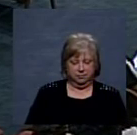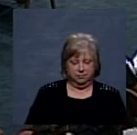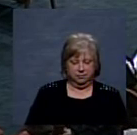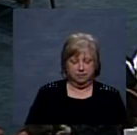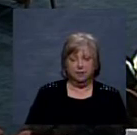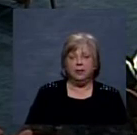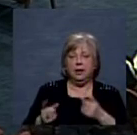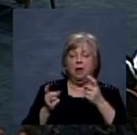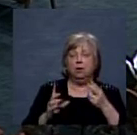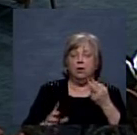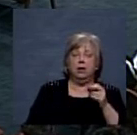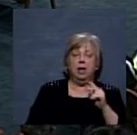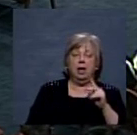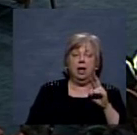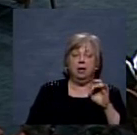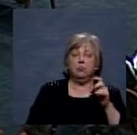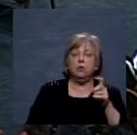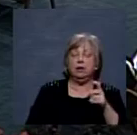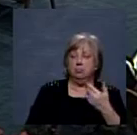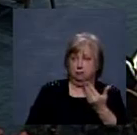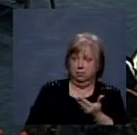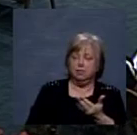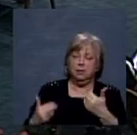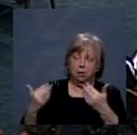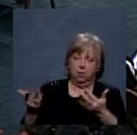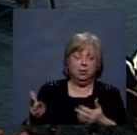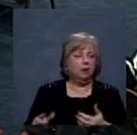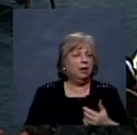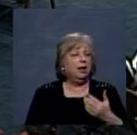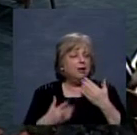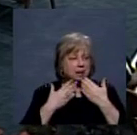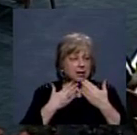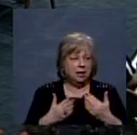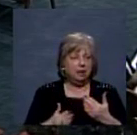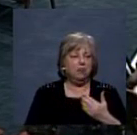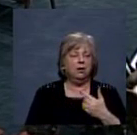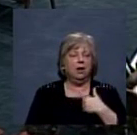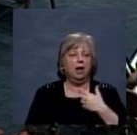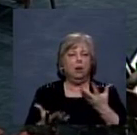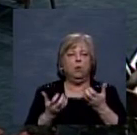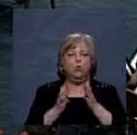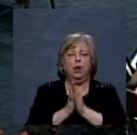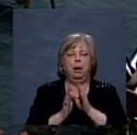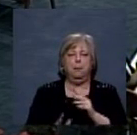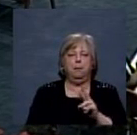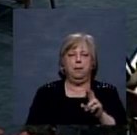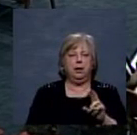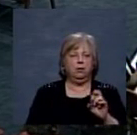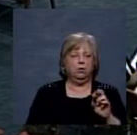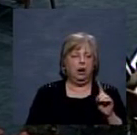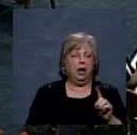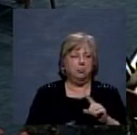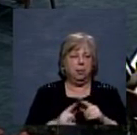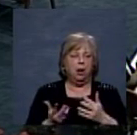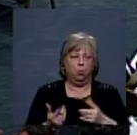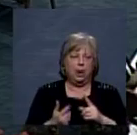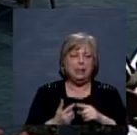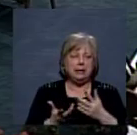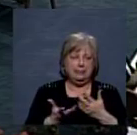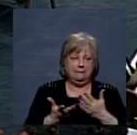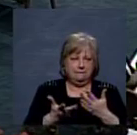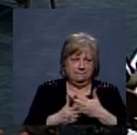Yes, Director Hendricks, go ahead, please. Thank you. I wanted to ask Mr. Ed. I'll wait till he finished talking to Mr. Moore.